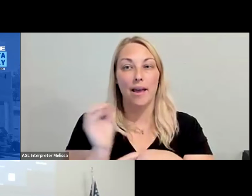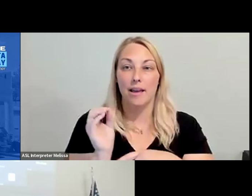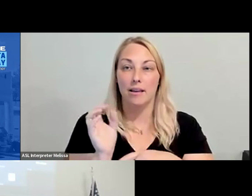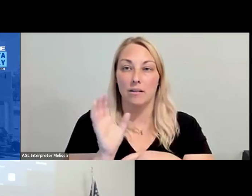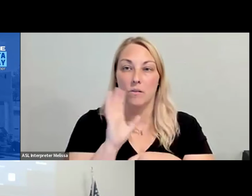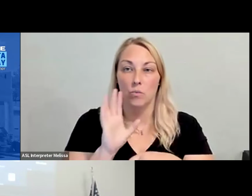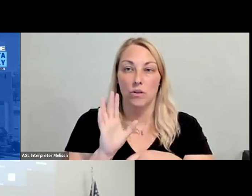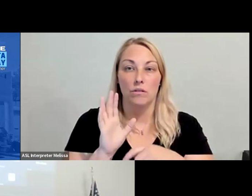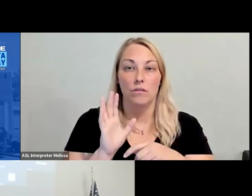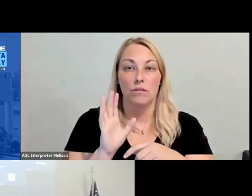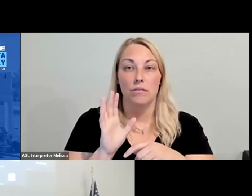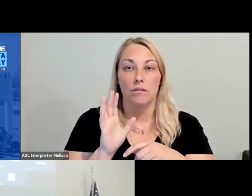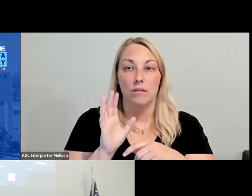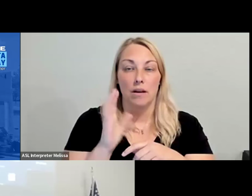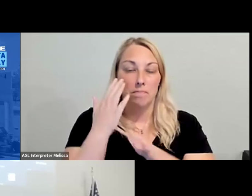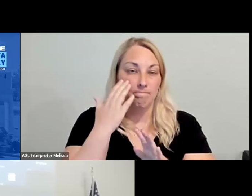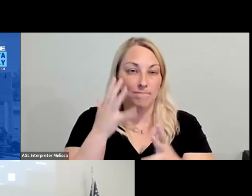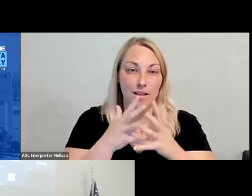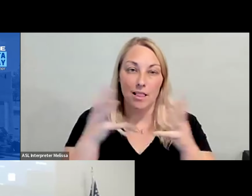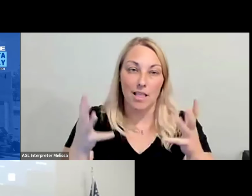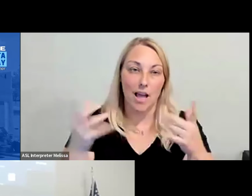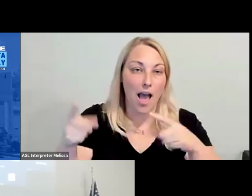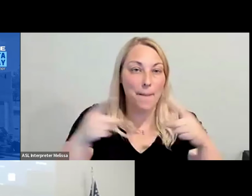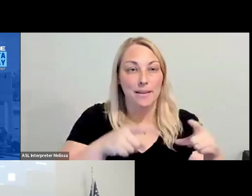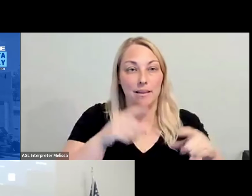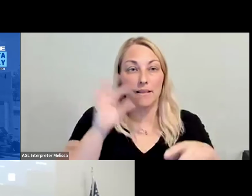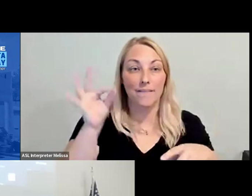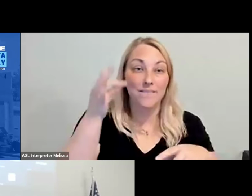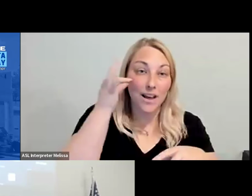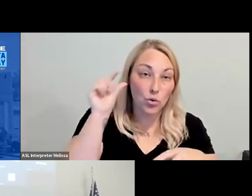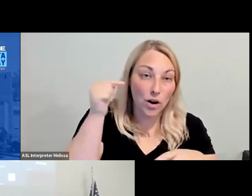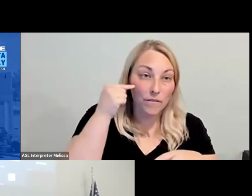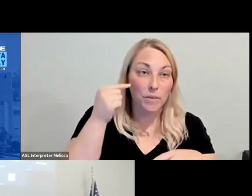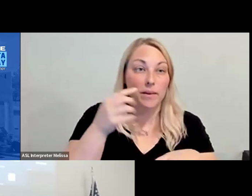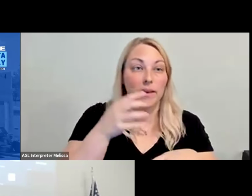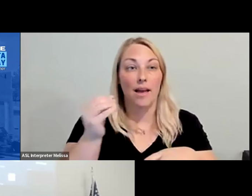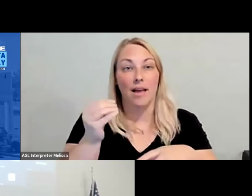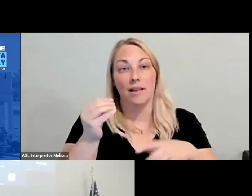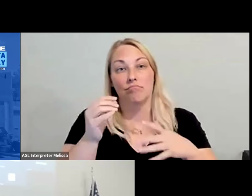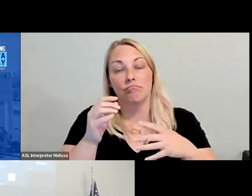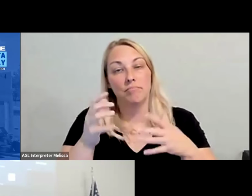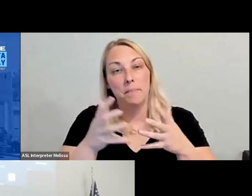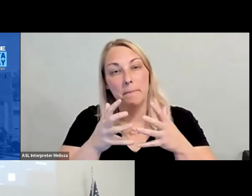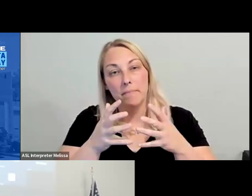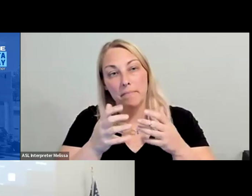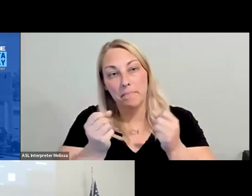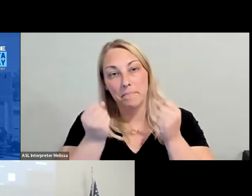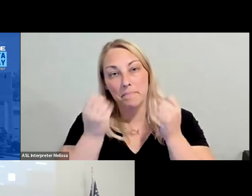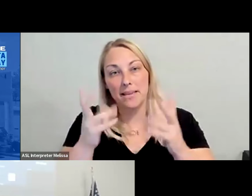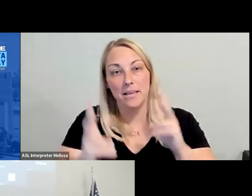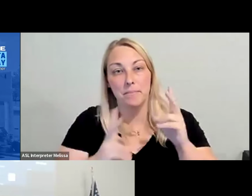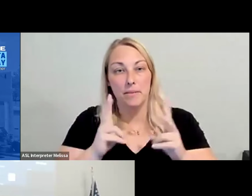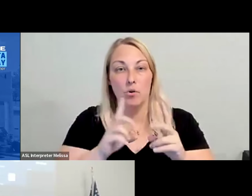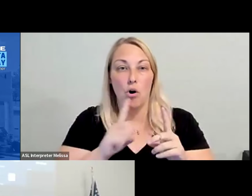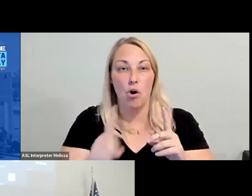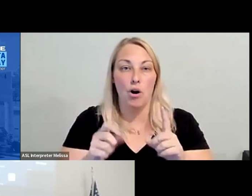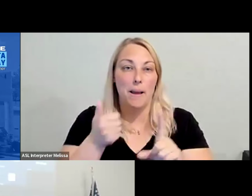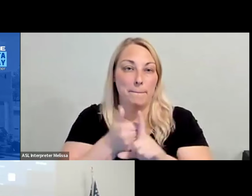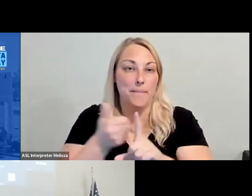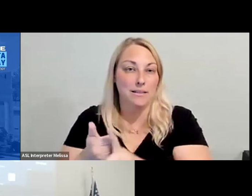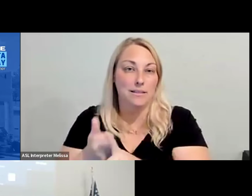on just throughout the federal government, a lot of folks that are impacted by that. So we just want to ensure that